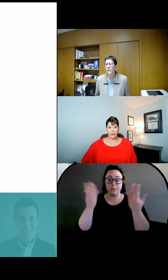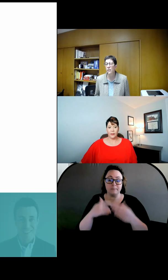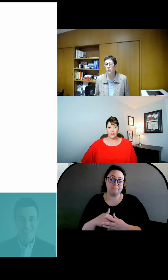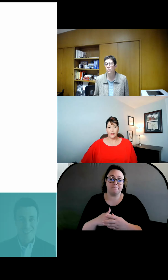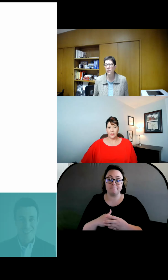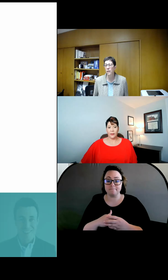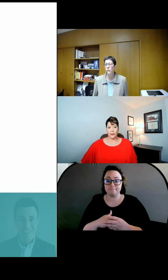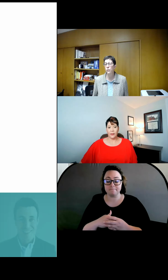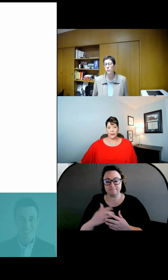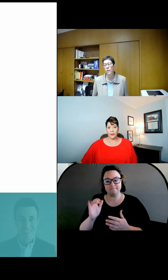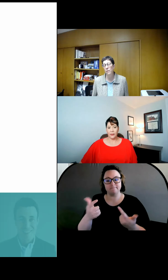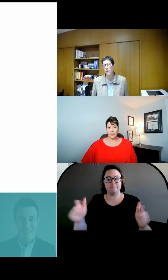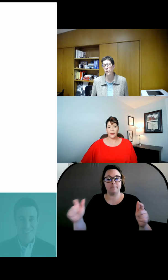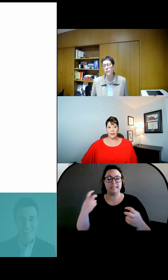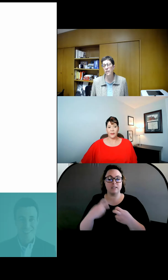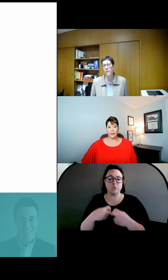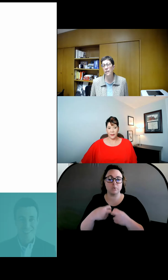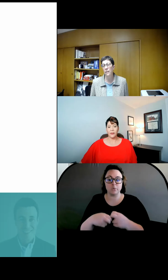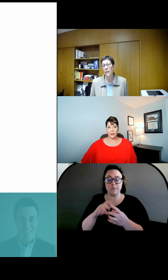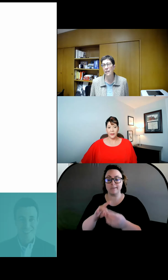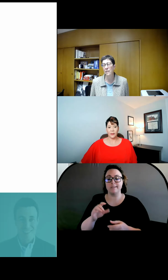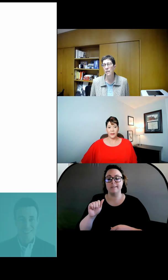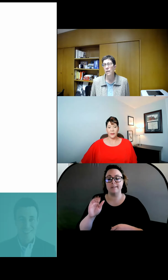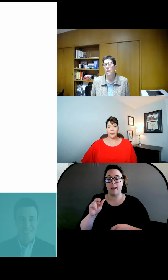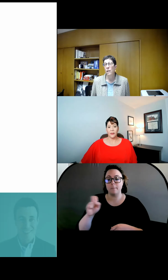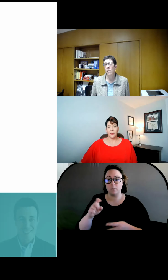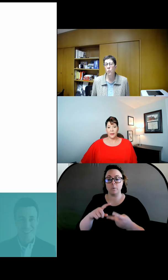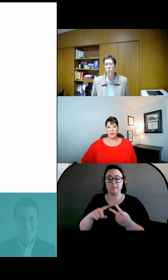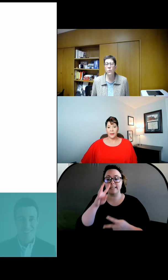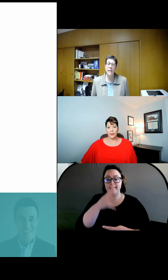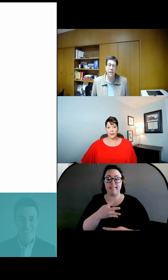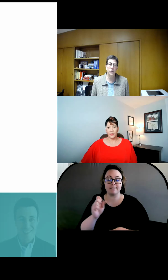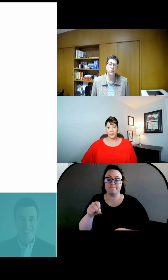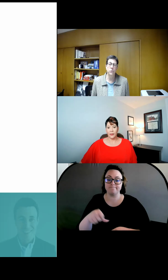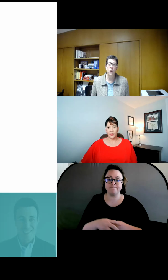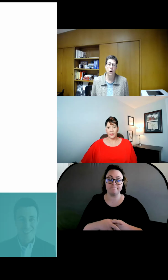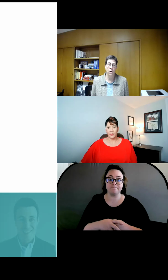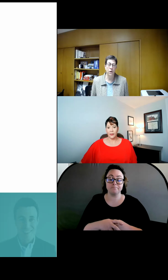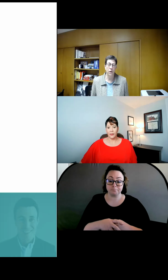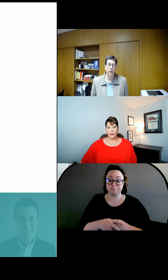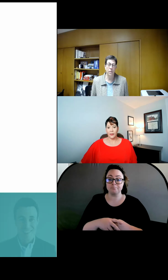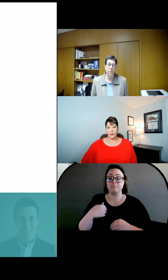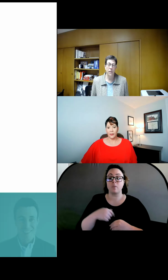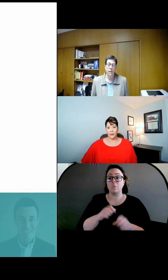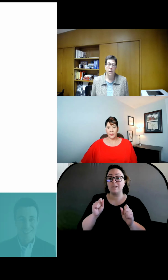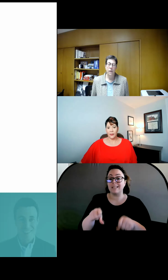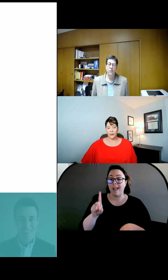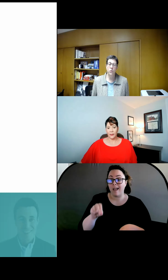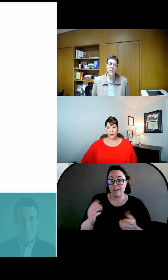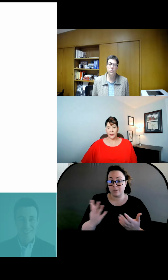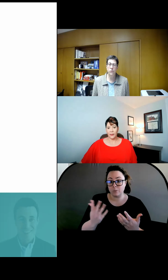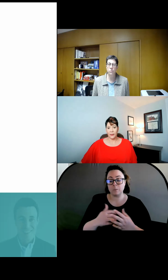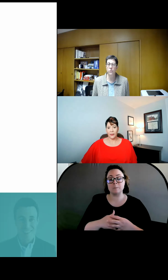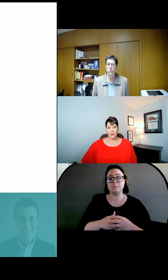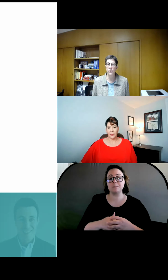think it's a big issue when it comes to abuse and neglect. What we can do are